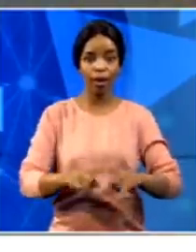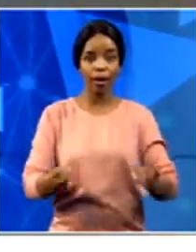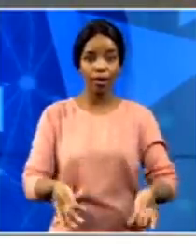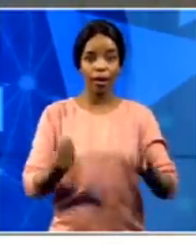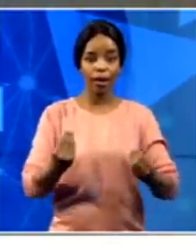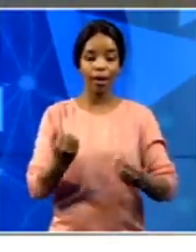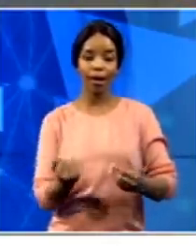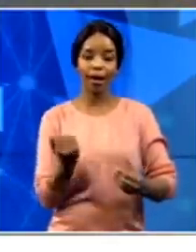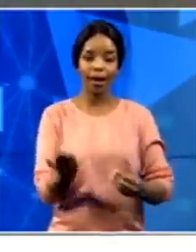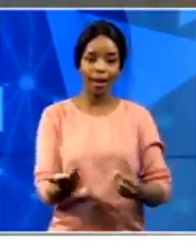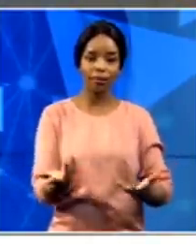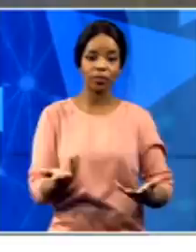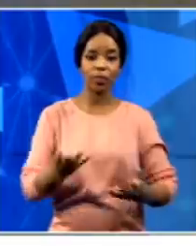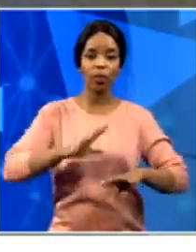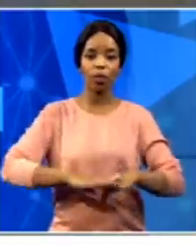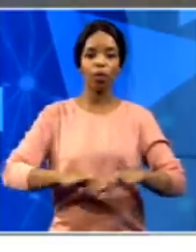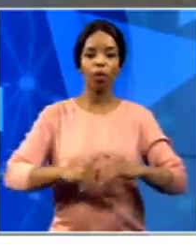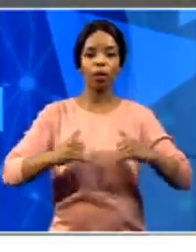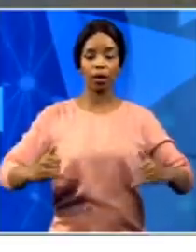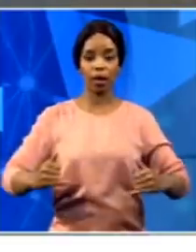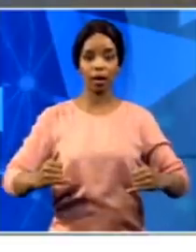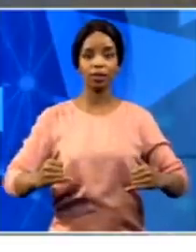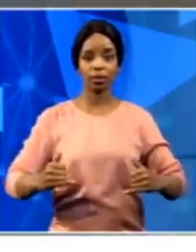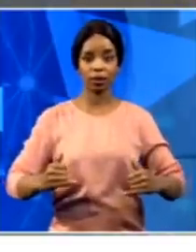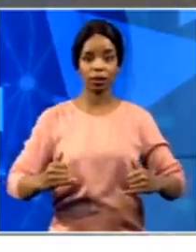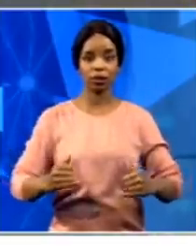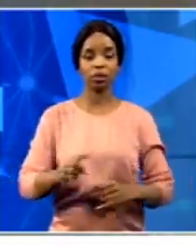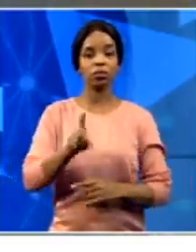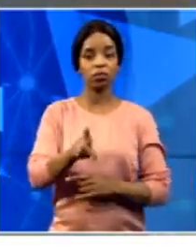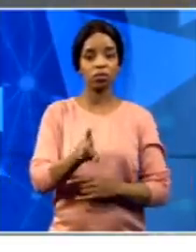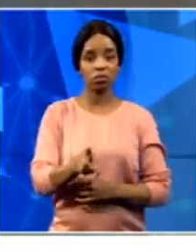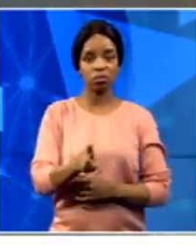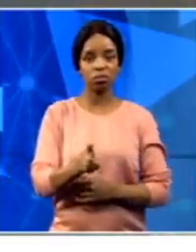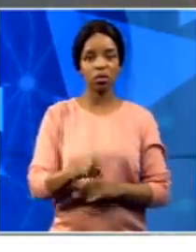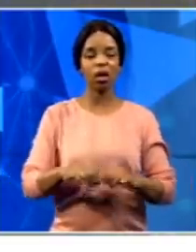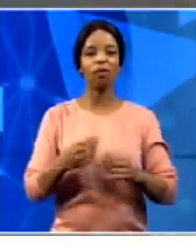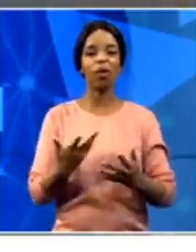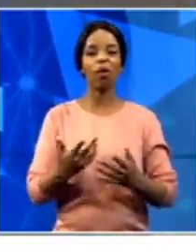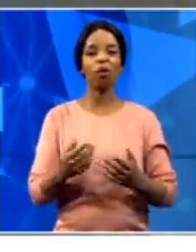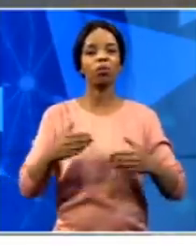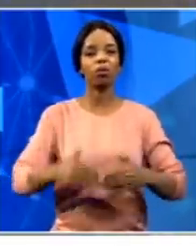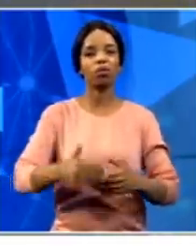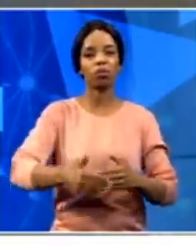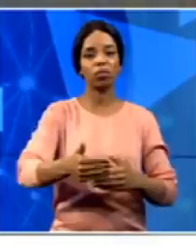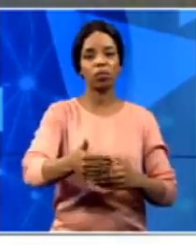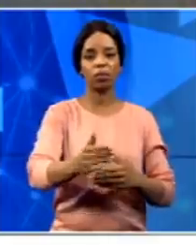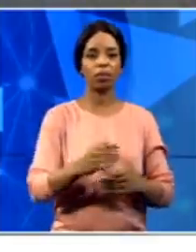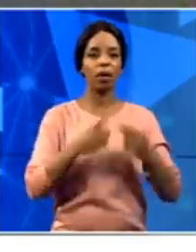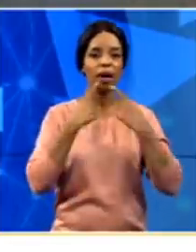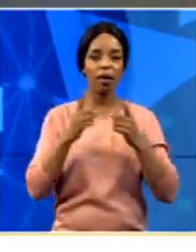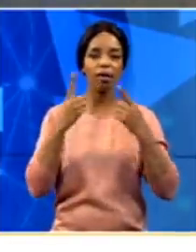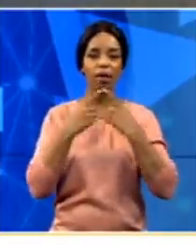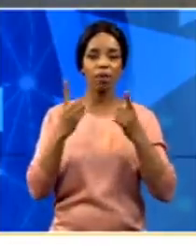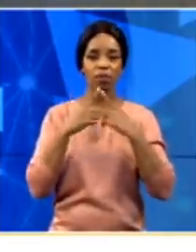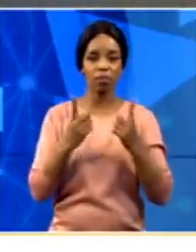put their continuation form on our online platform. Yeah. Which later today I'll make an announcement about our online platform as well. Okay, just